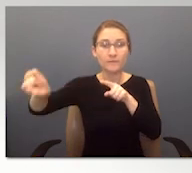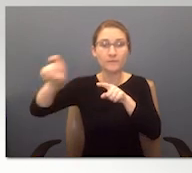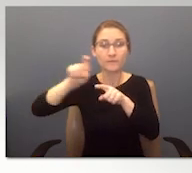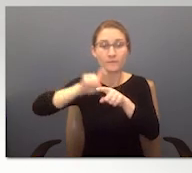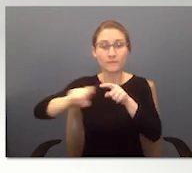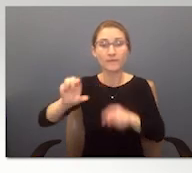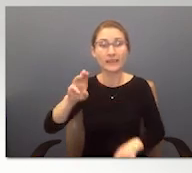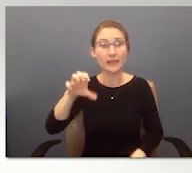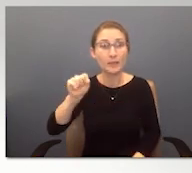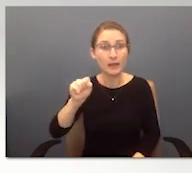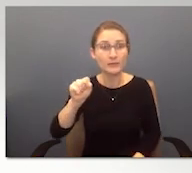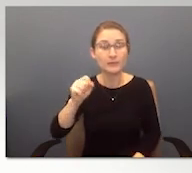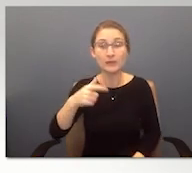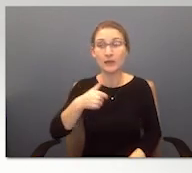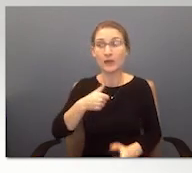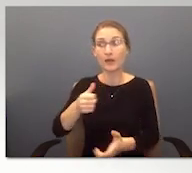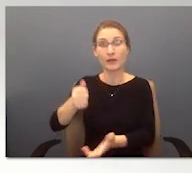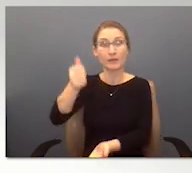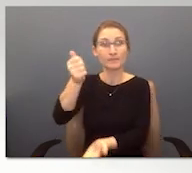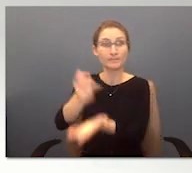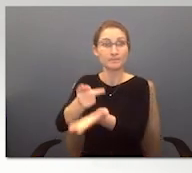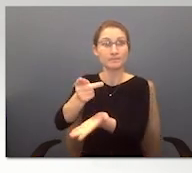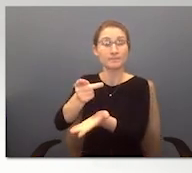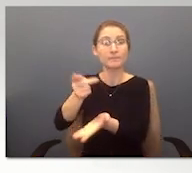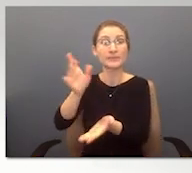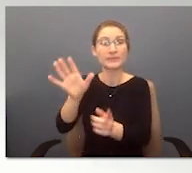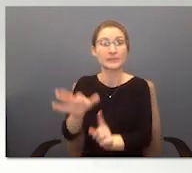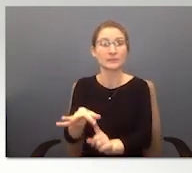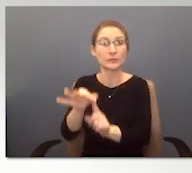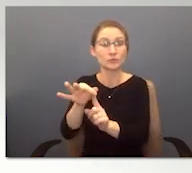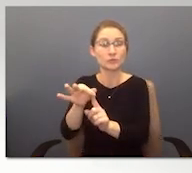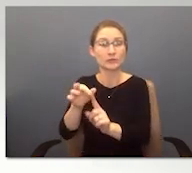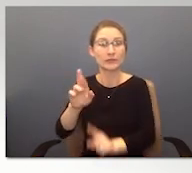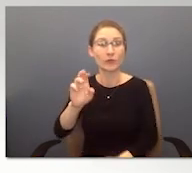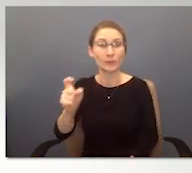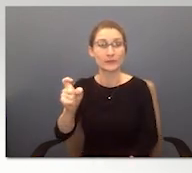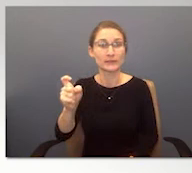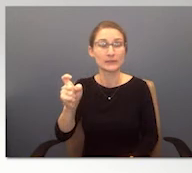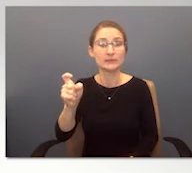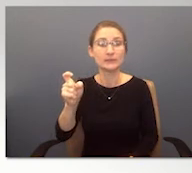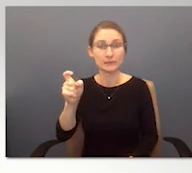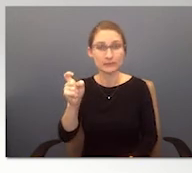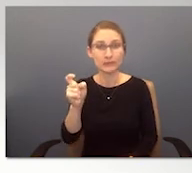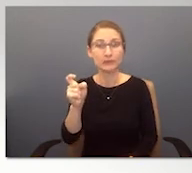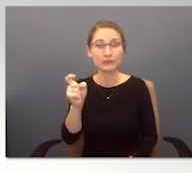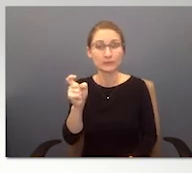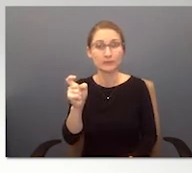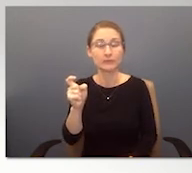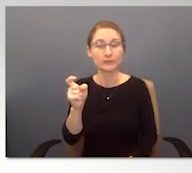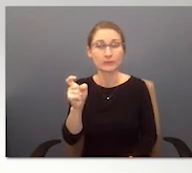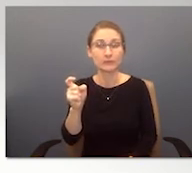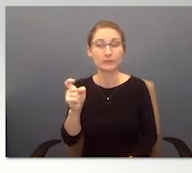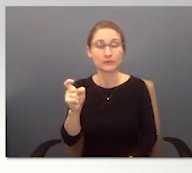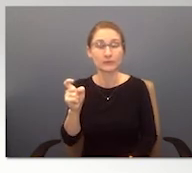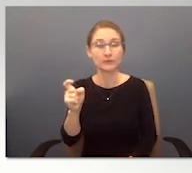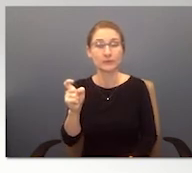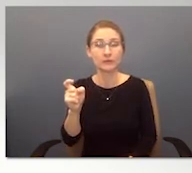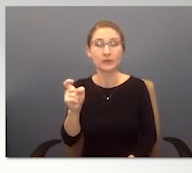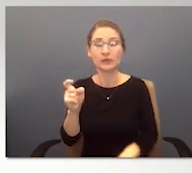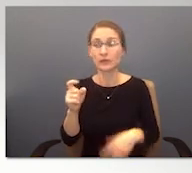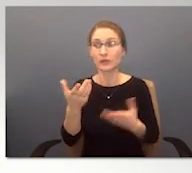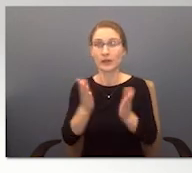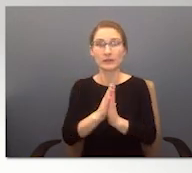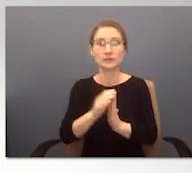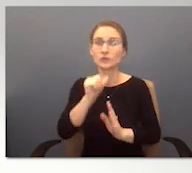and authorize, because their specialty pharmacies, well, they decided to go this way, so they sent your script here. No, you don't move